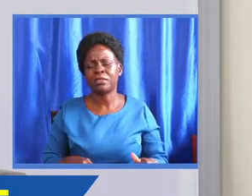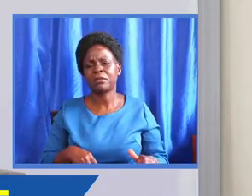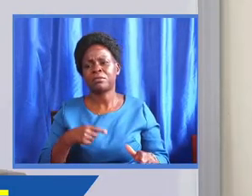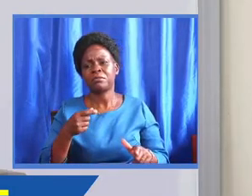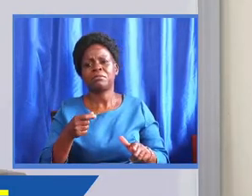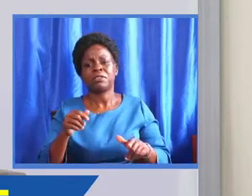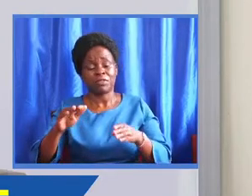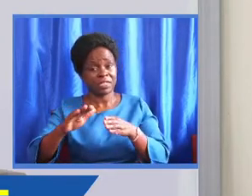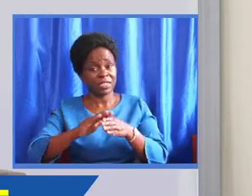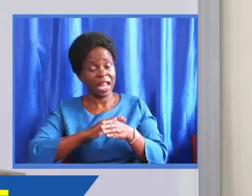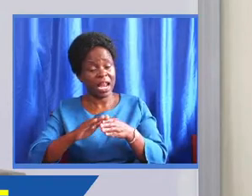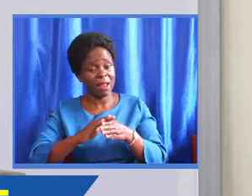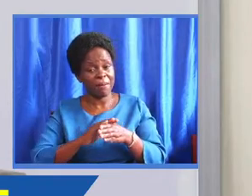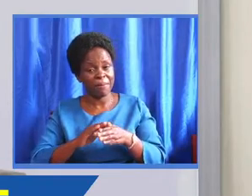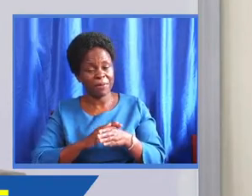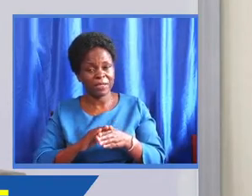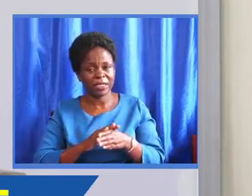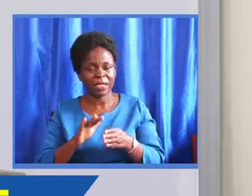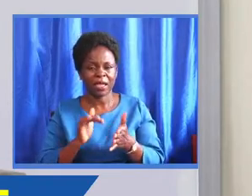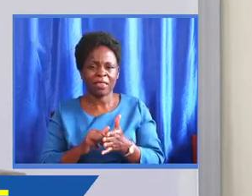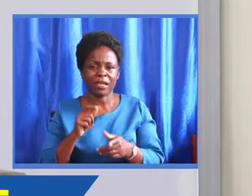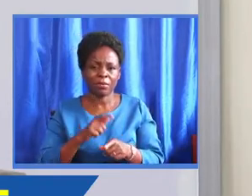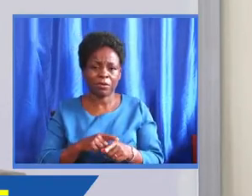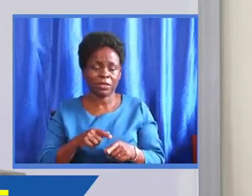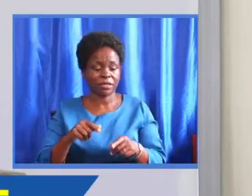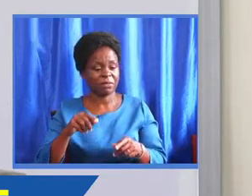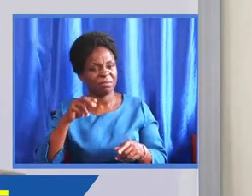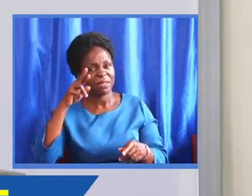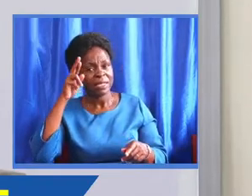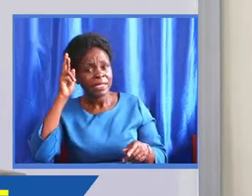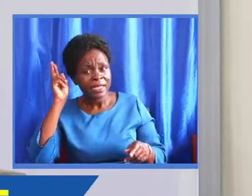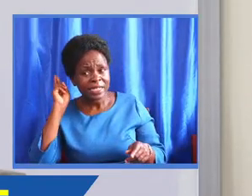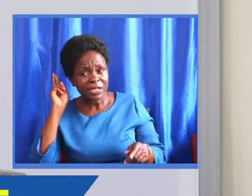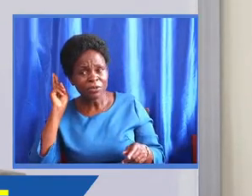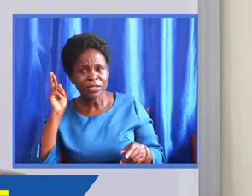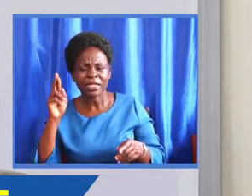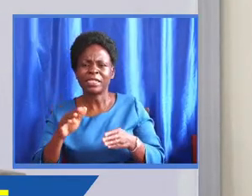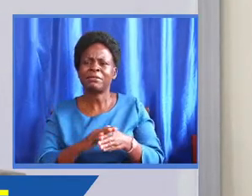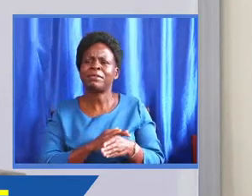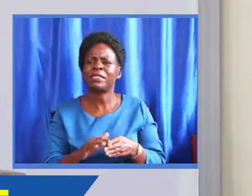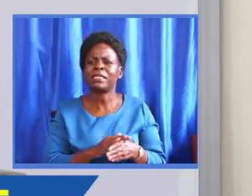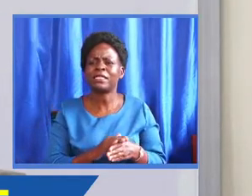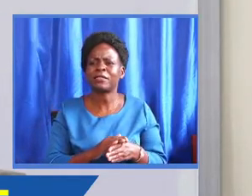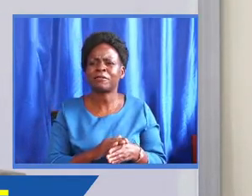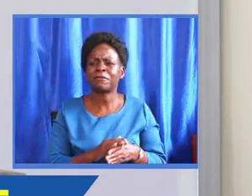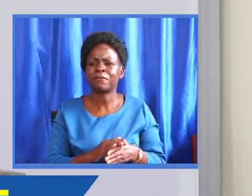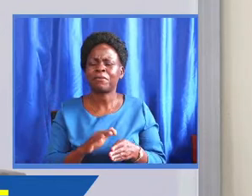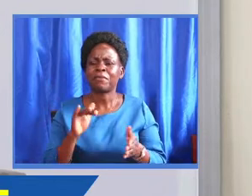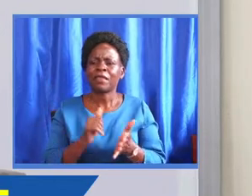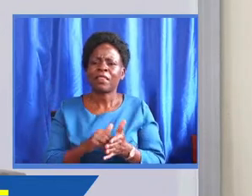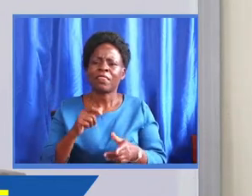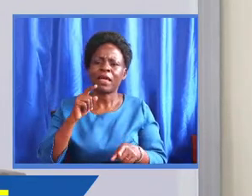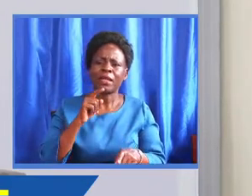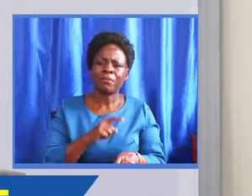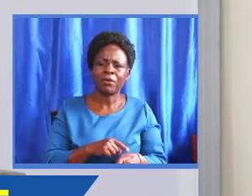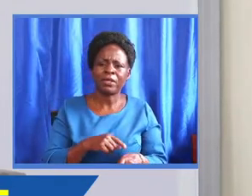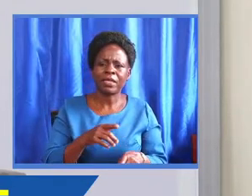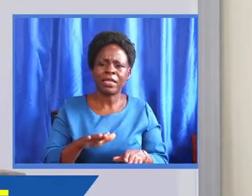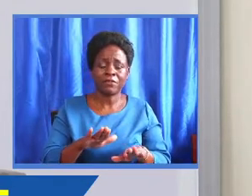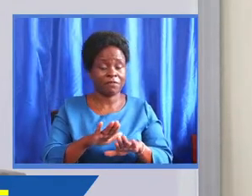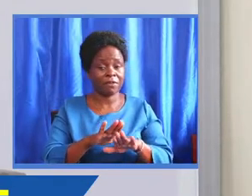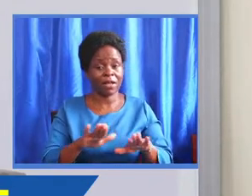it's commercial, at that point in time, as a boutique, definitely that's commercial. So at that point, if the landlord